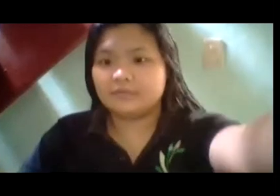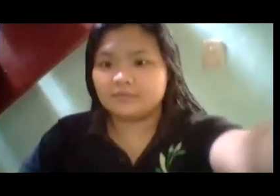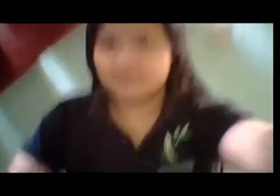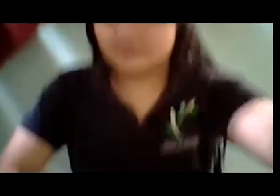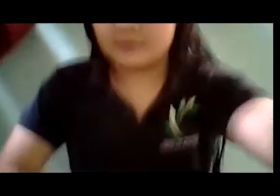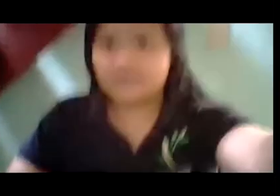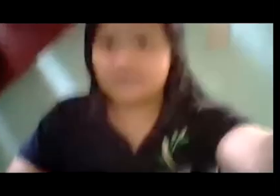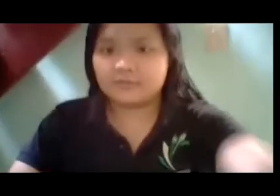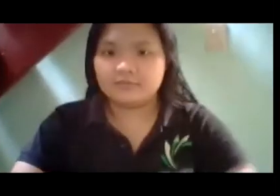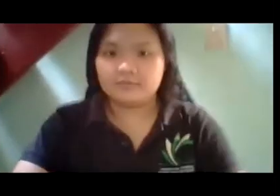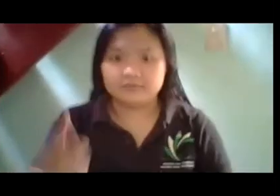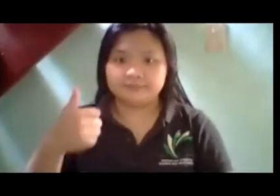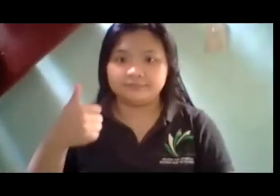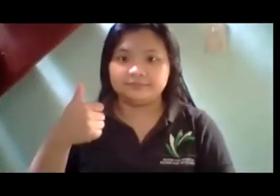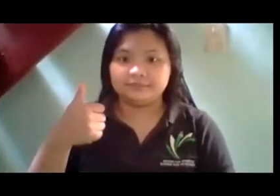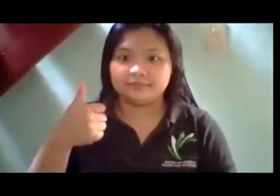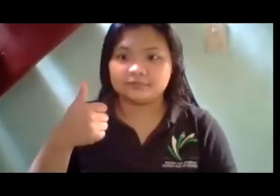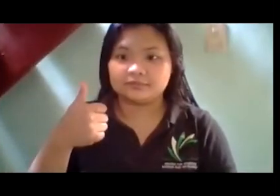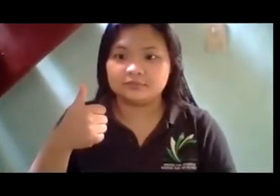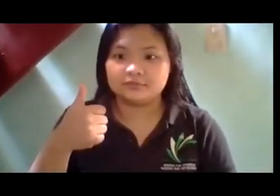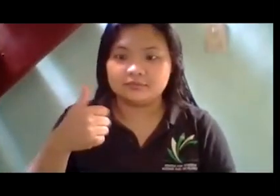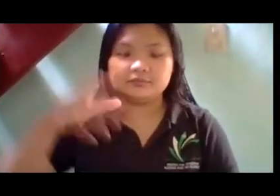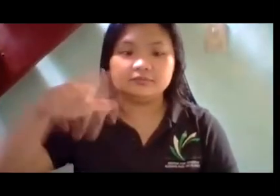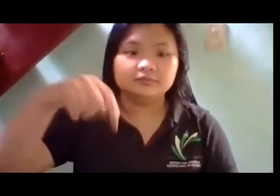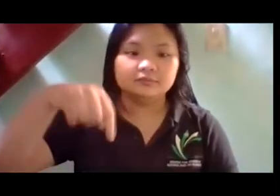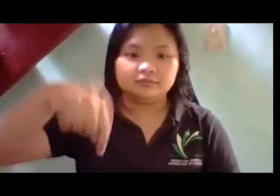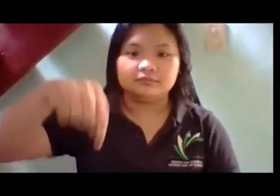So we'll just go down.